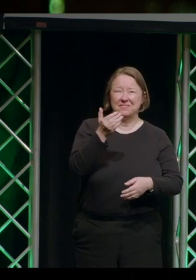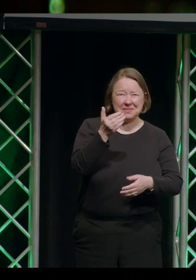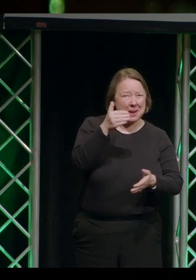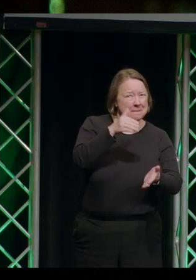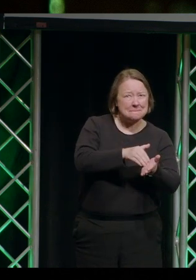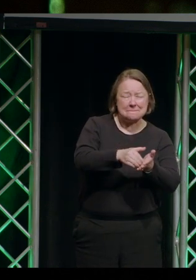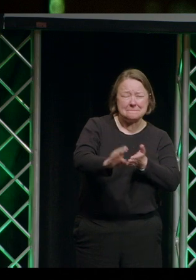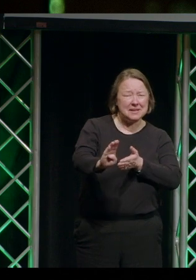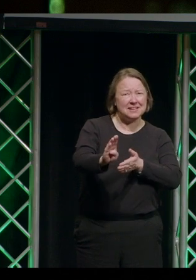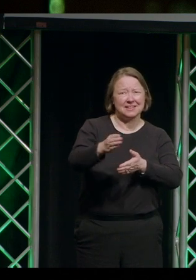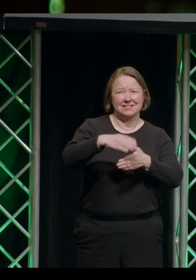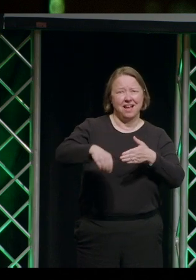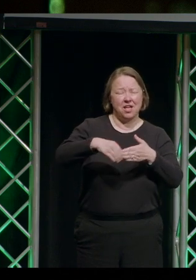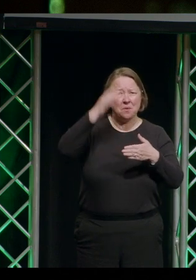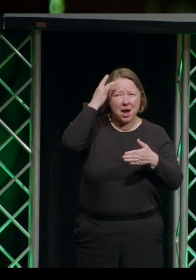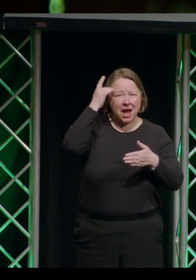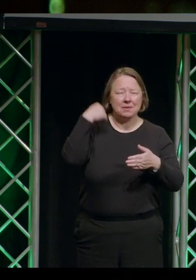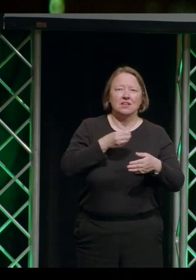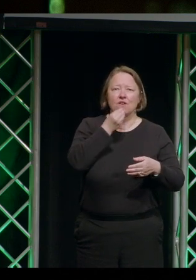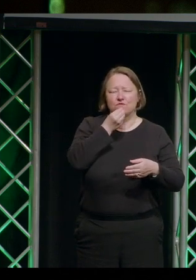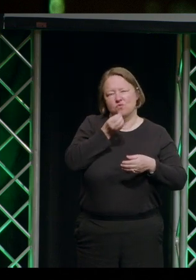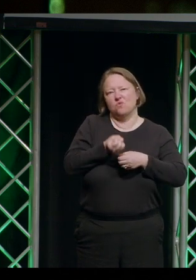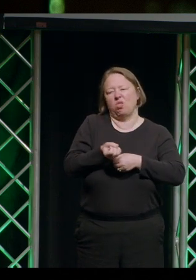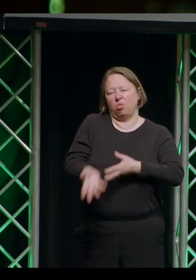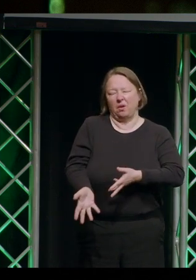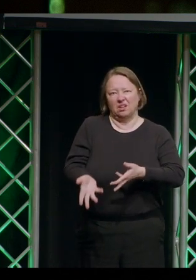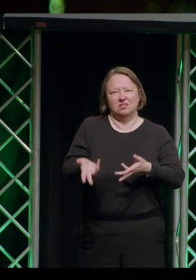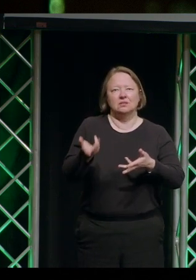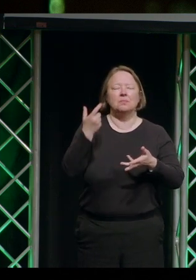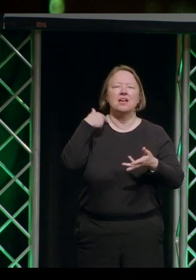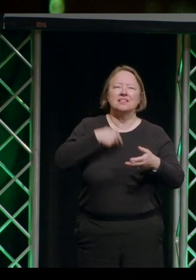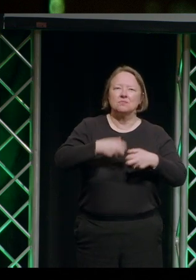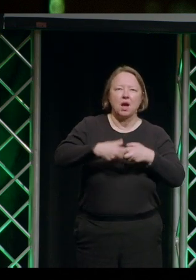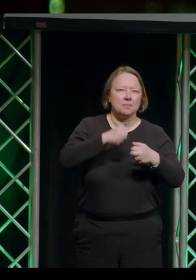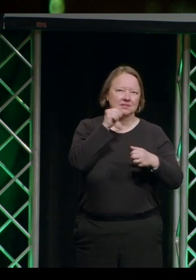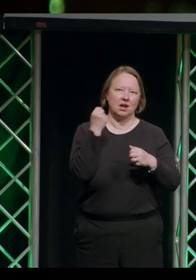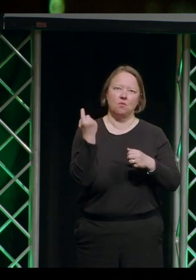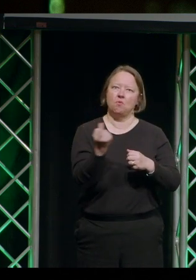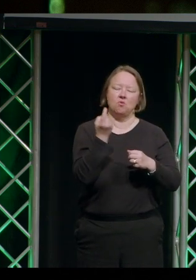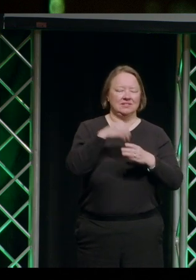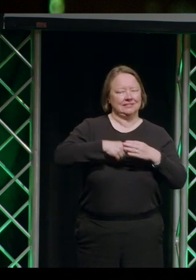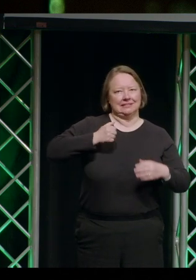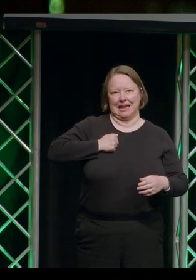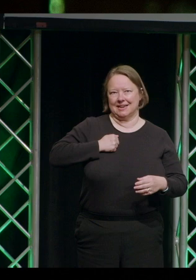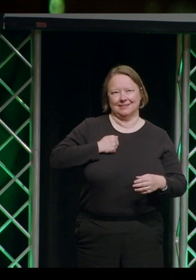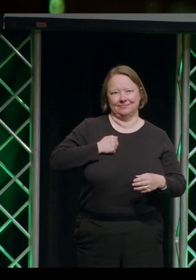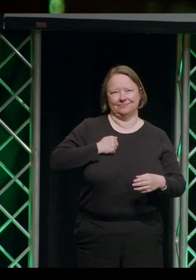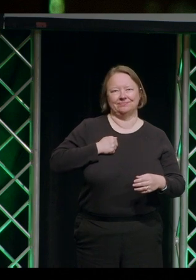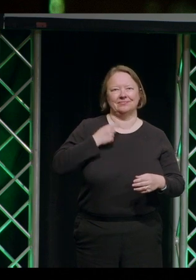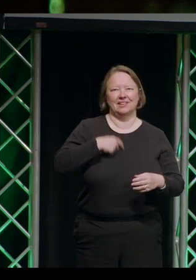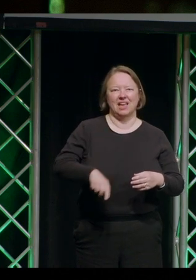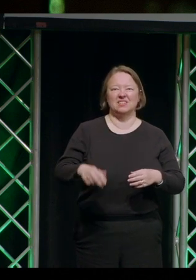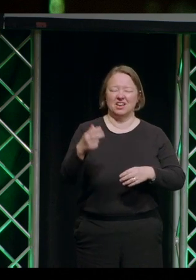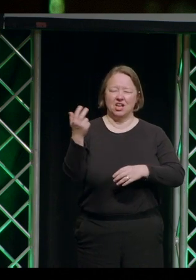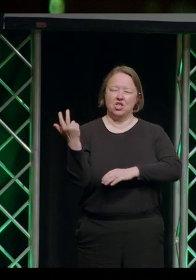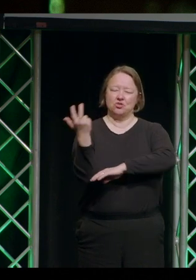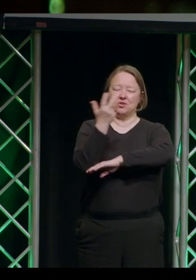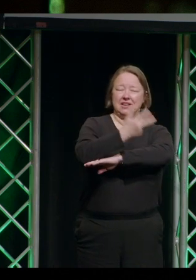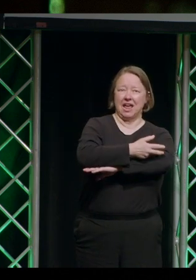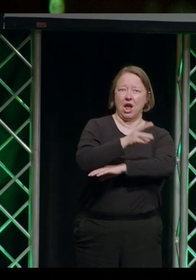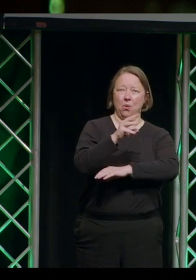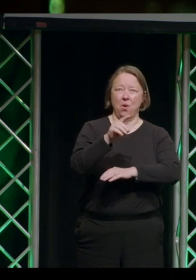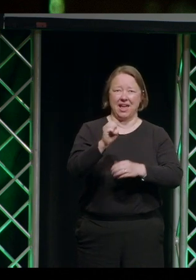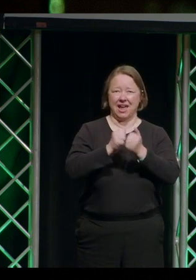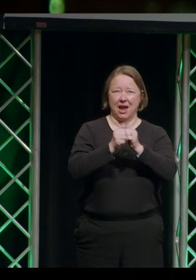annual losses due to food waste. But this problem isn't limited to Canada, as over the 3-day Wege